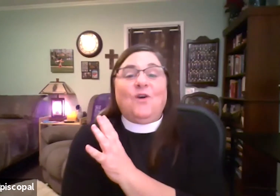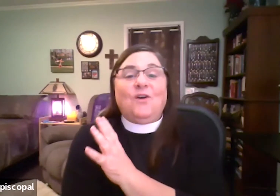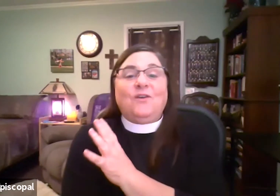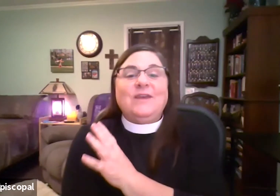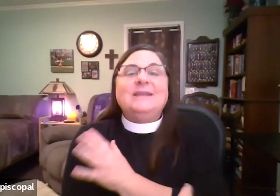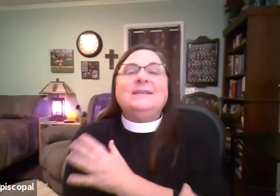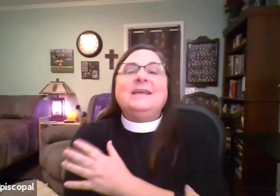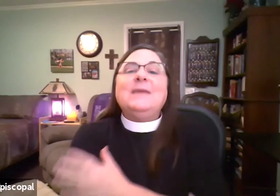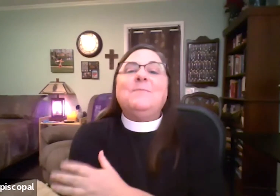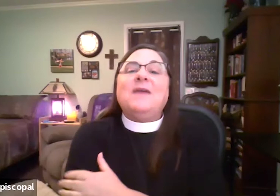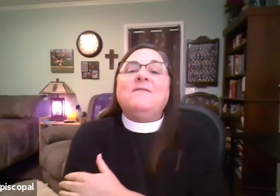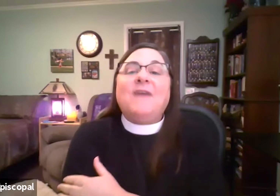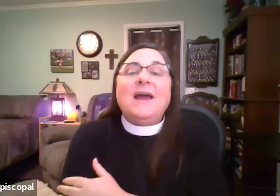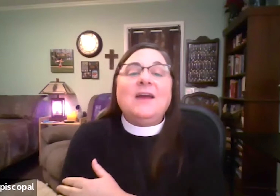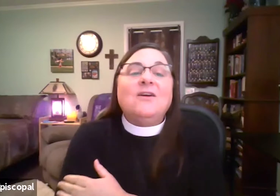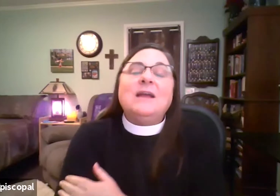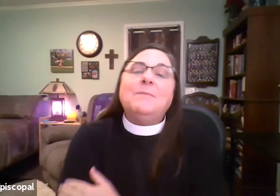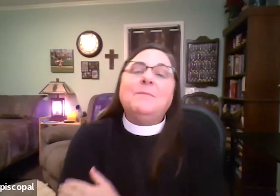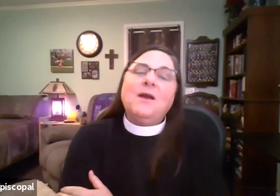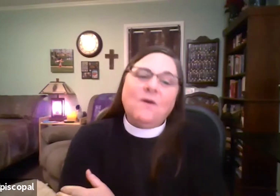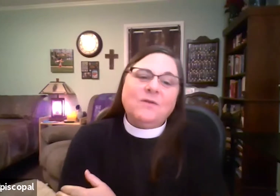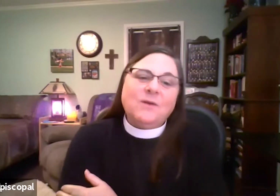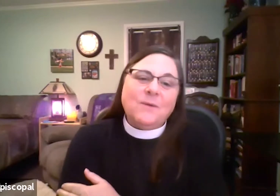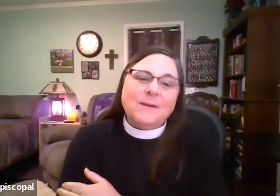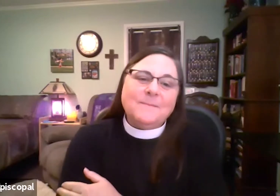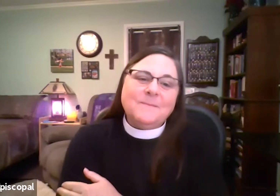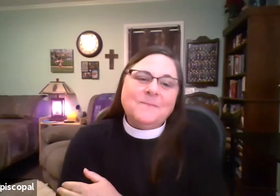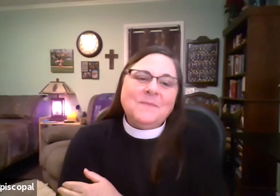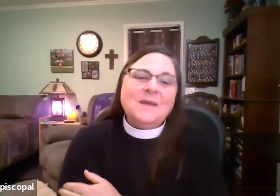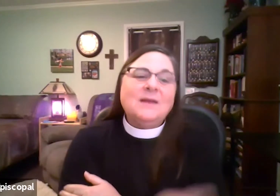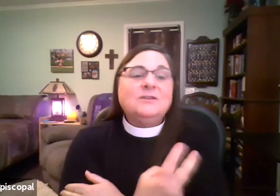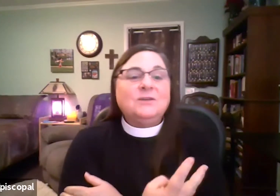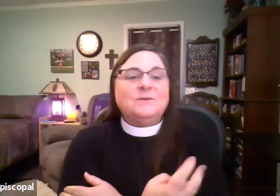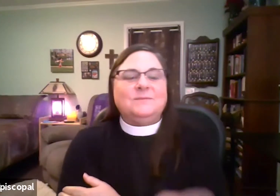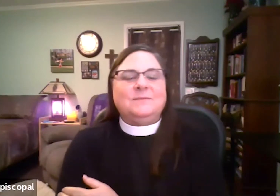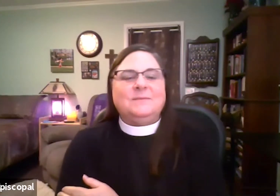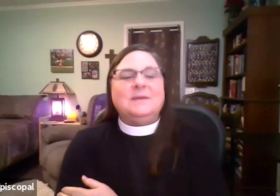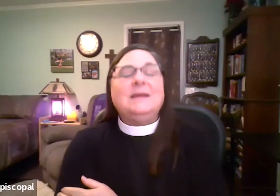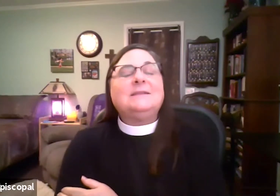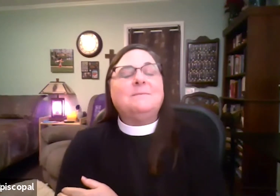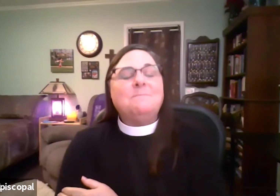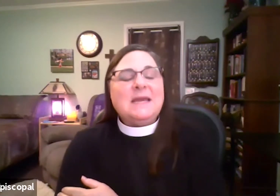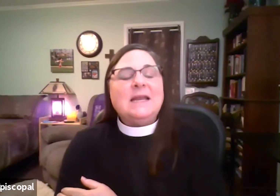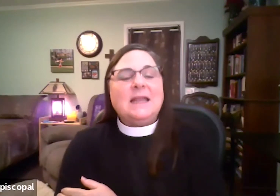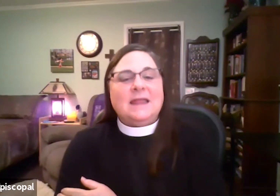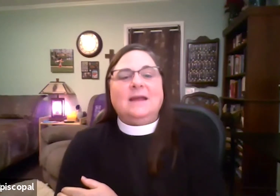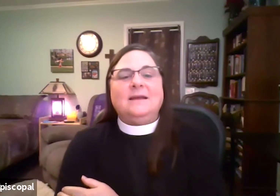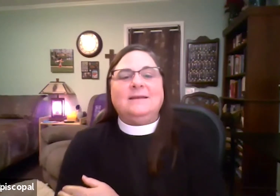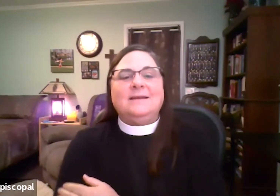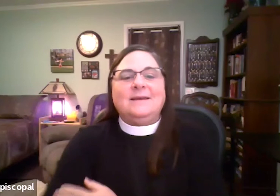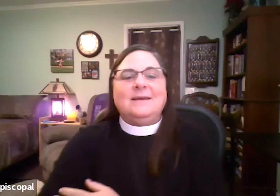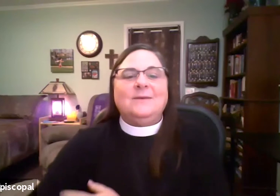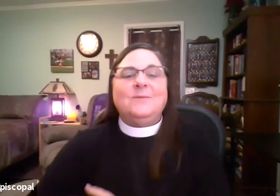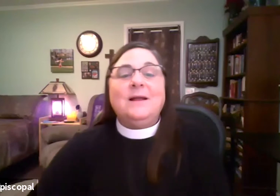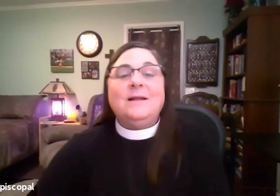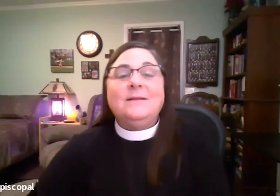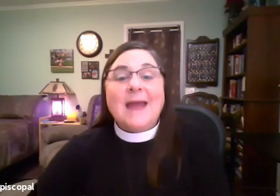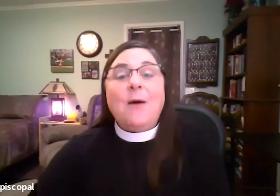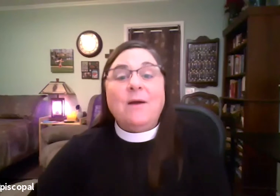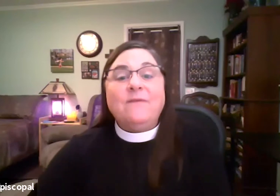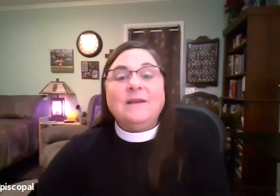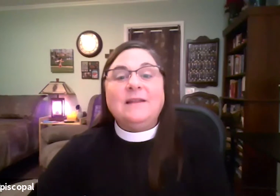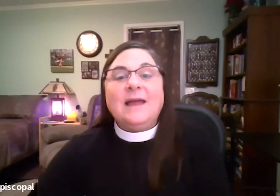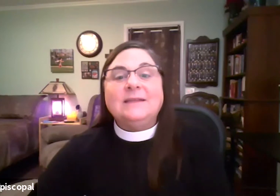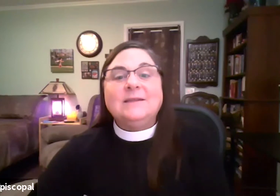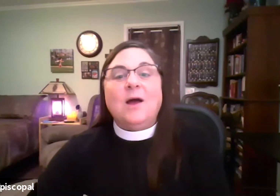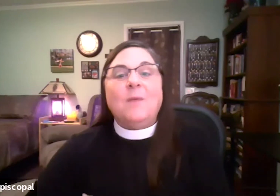the coals to keep my fire in my hearth going. Two, it's a mean thing. Well, now